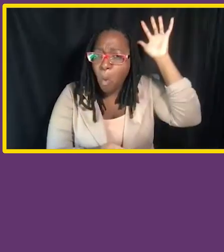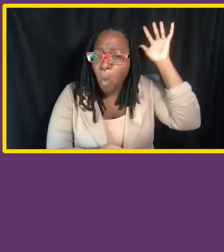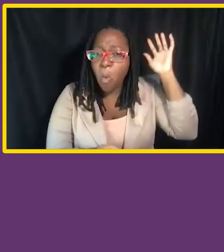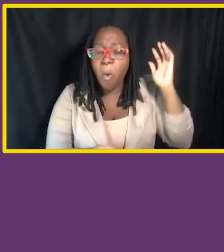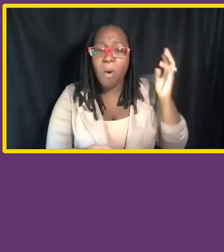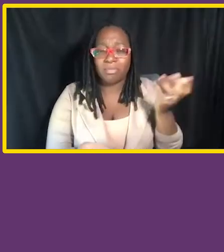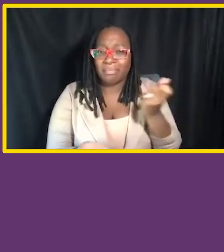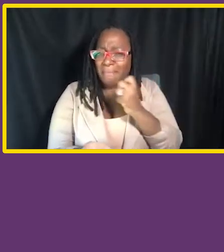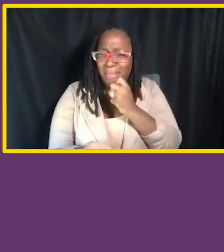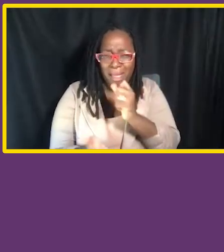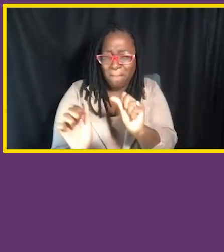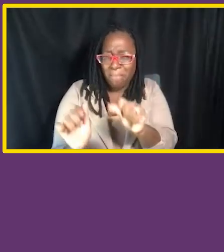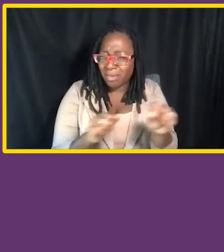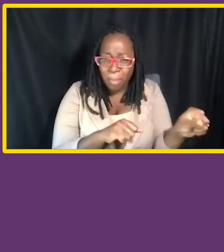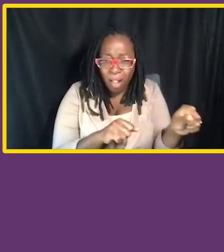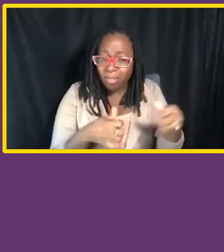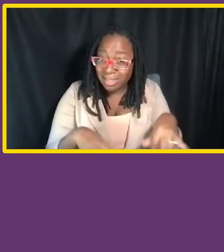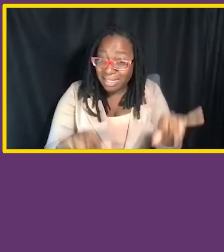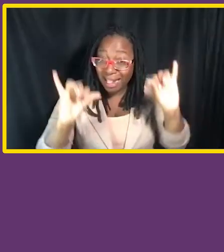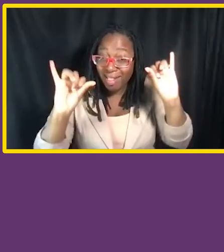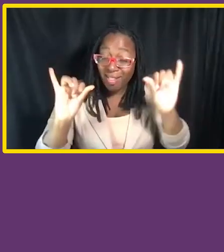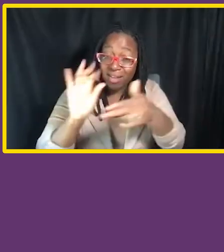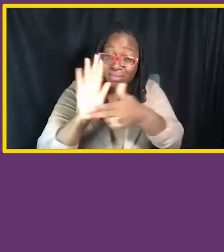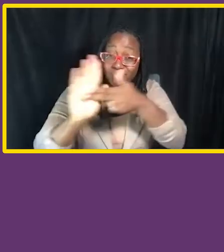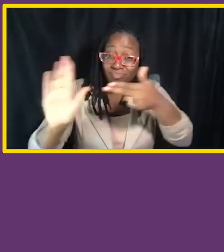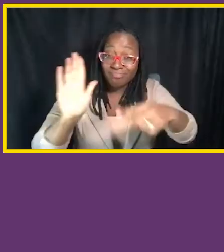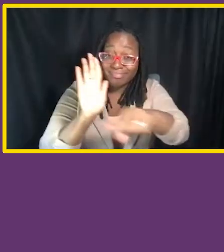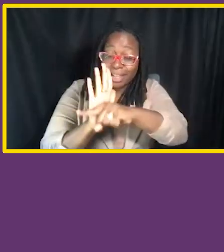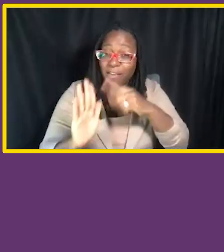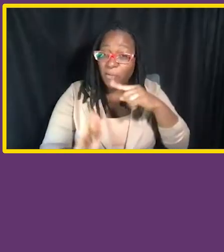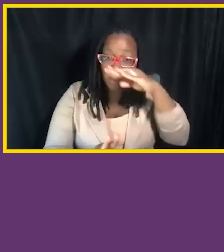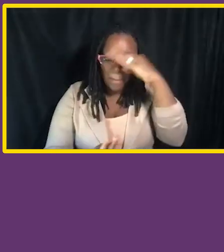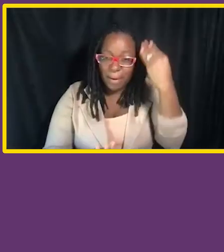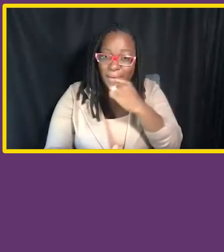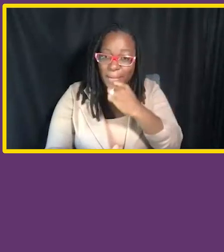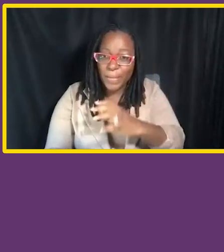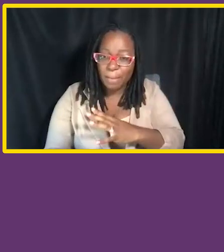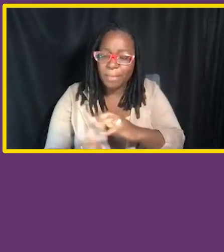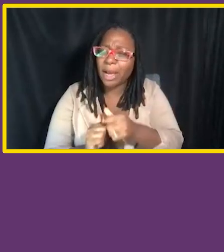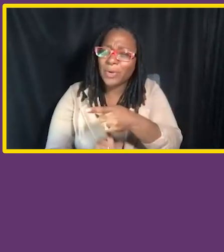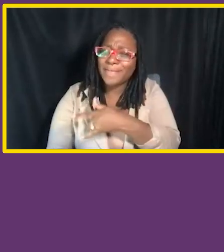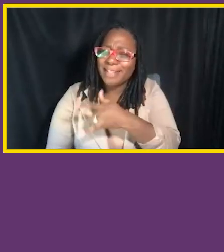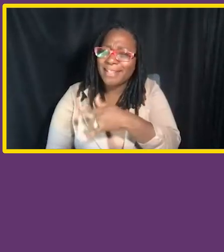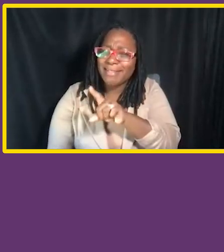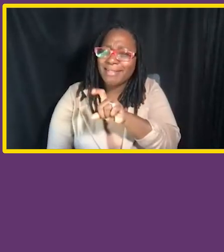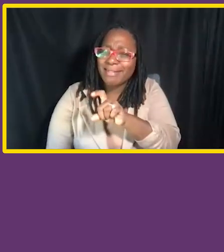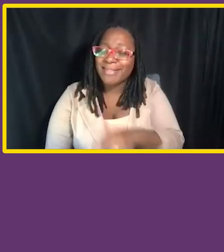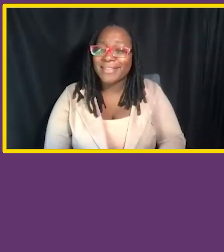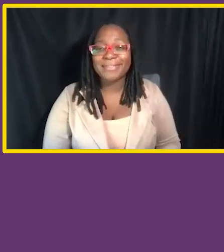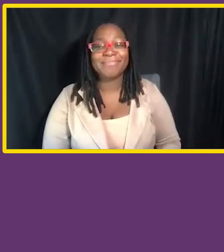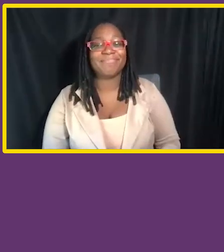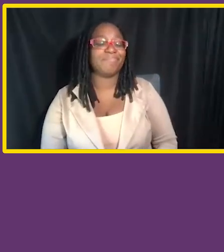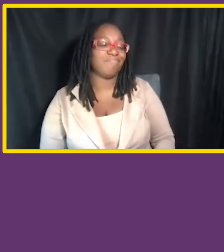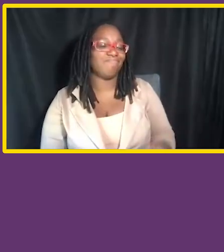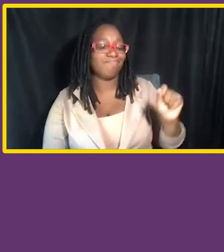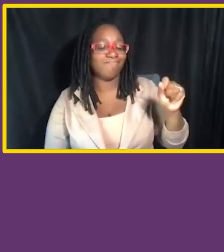Black women in this society. What do you say to that? This is Jaya. And, I think that we tend to